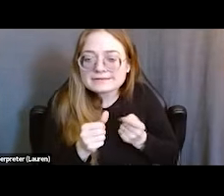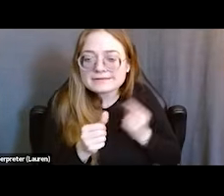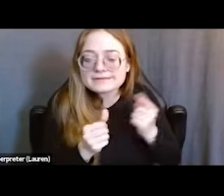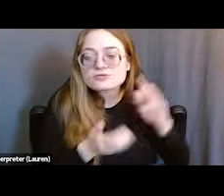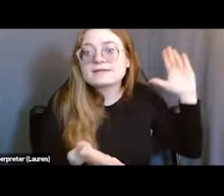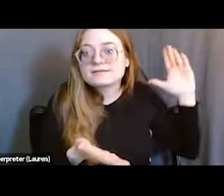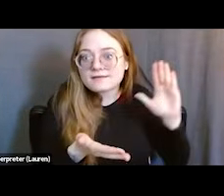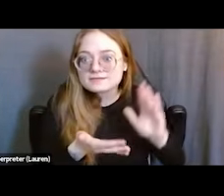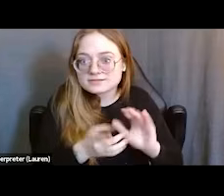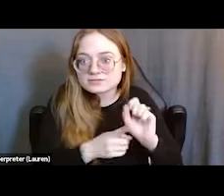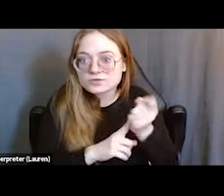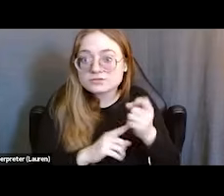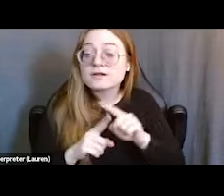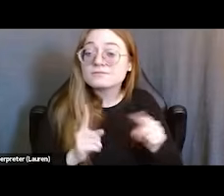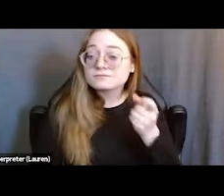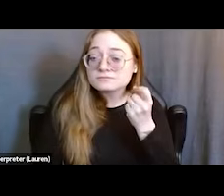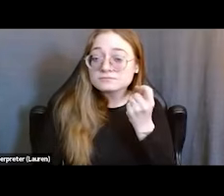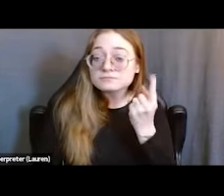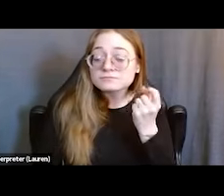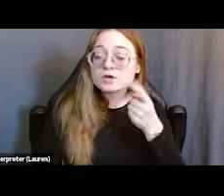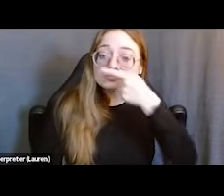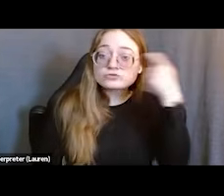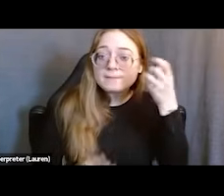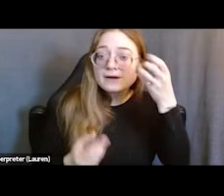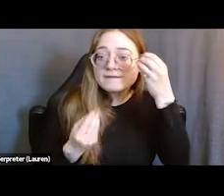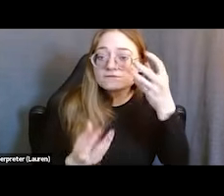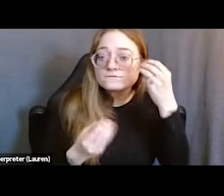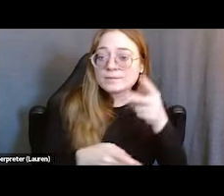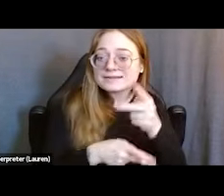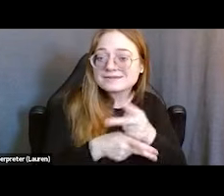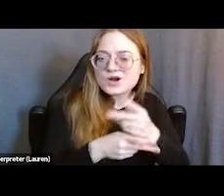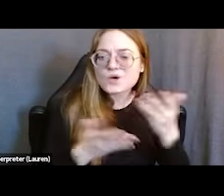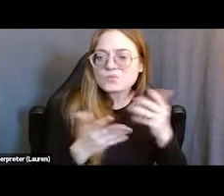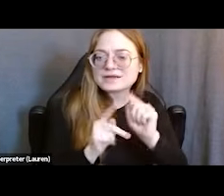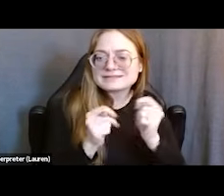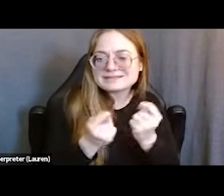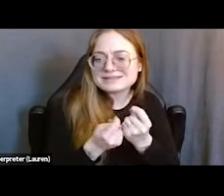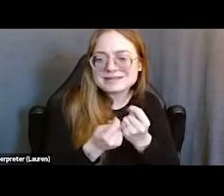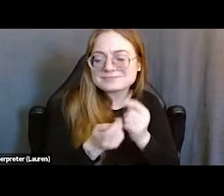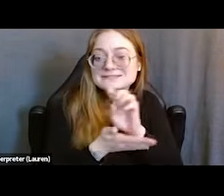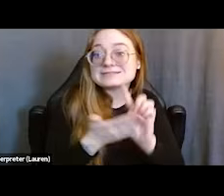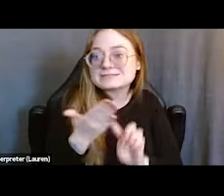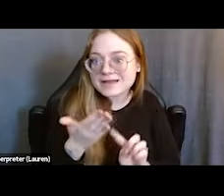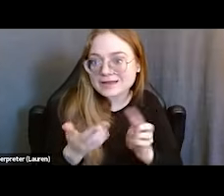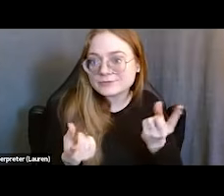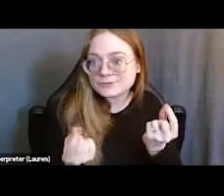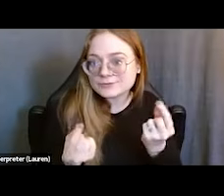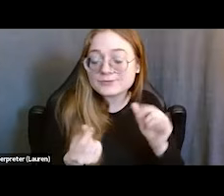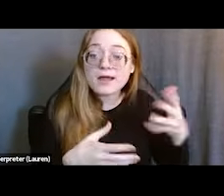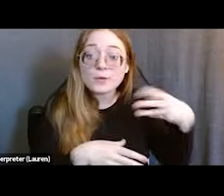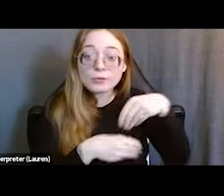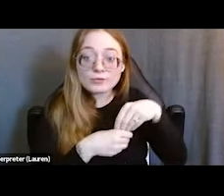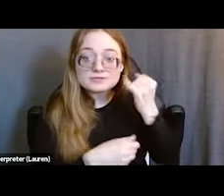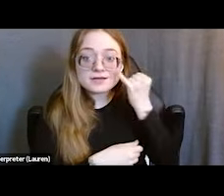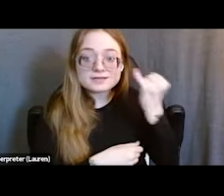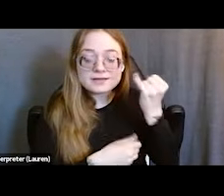one thing about this idea of trauma-informed care and what teams are designed to do in the mobile response world. That includes this idea of